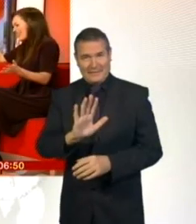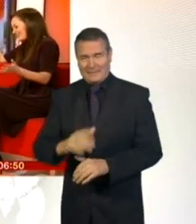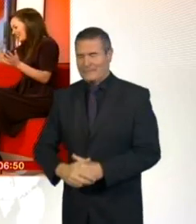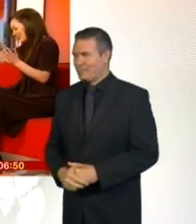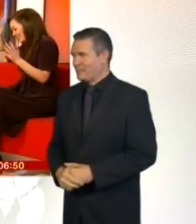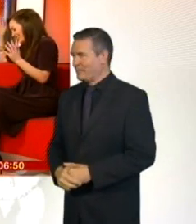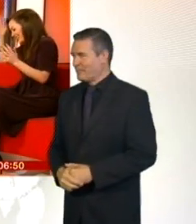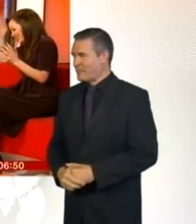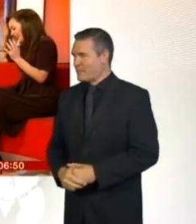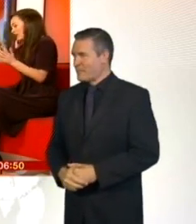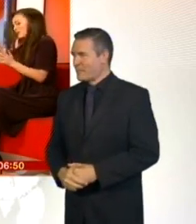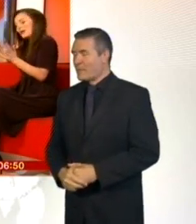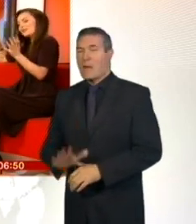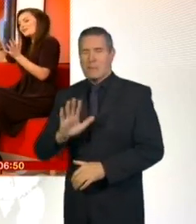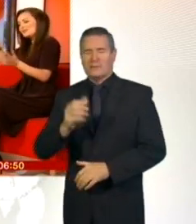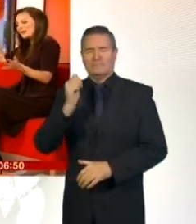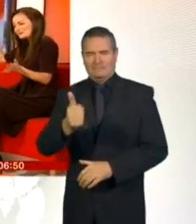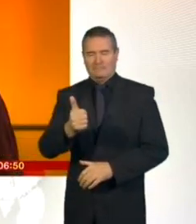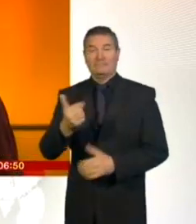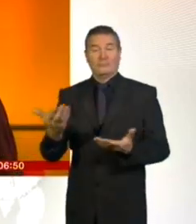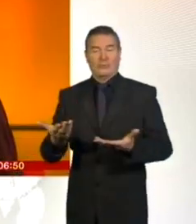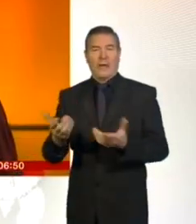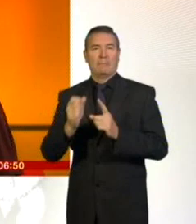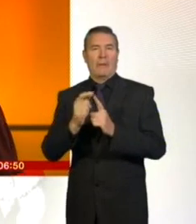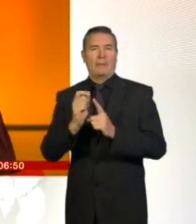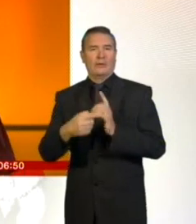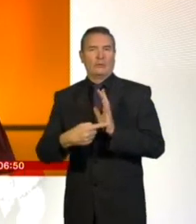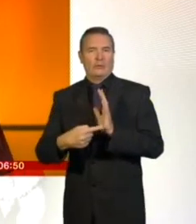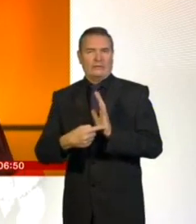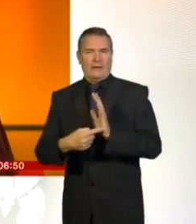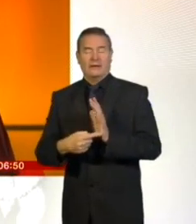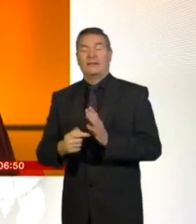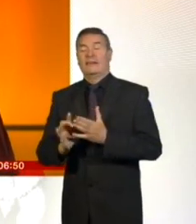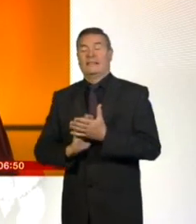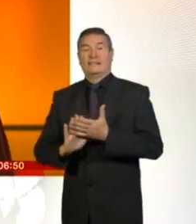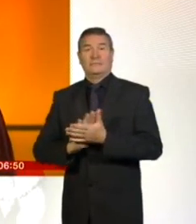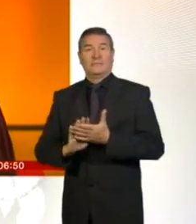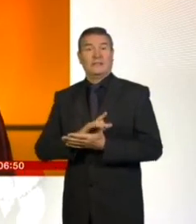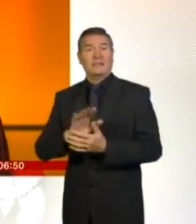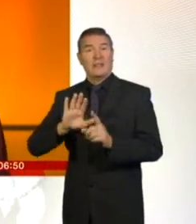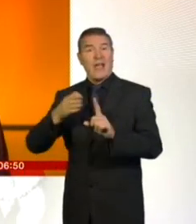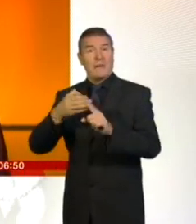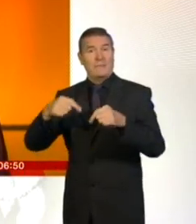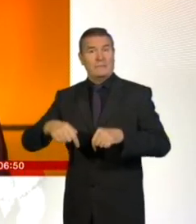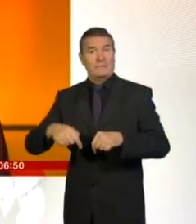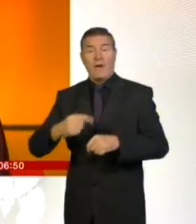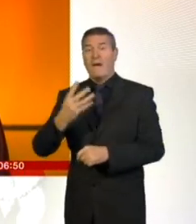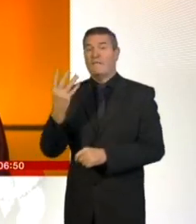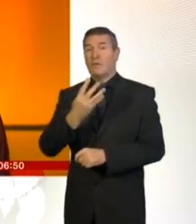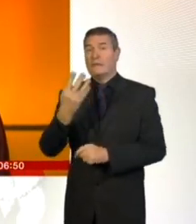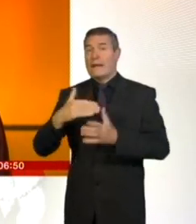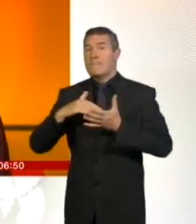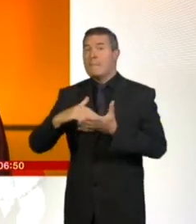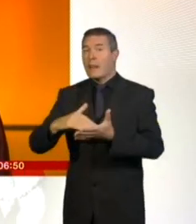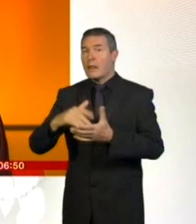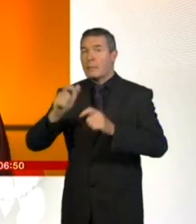I will claim it, yes. Hello and welcome to Purple Tuesday. That is right. So the whole reason we're doing this is about 14 million people in